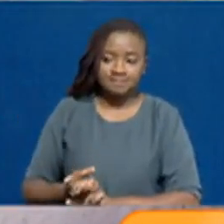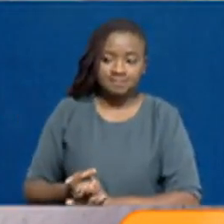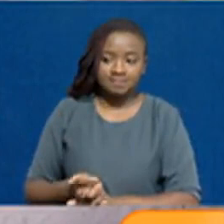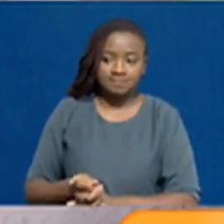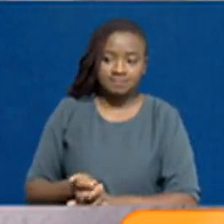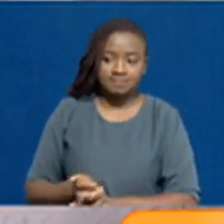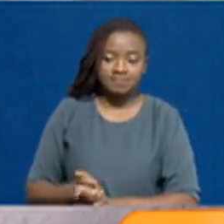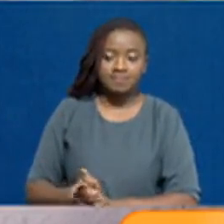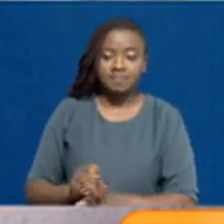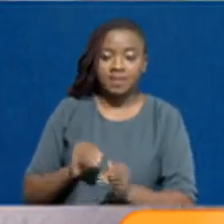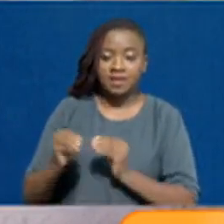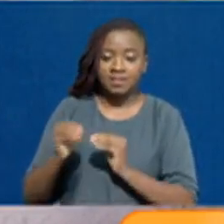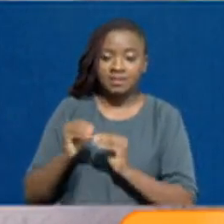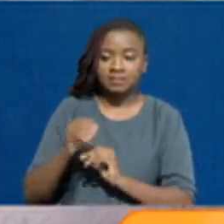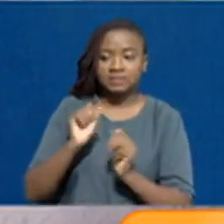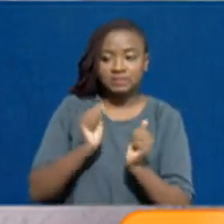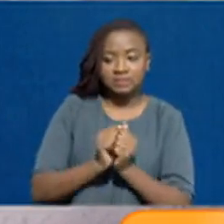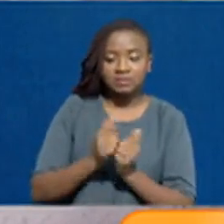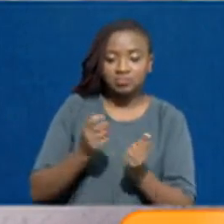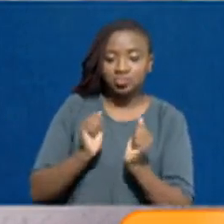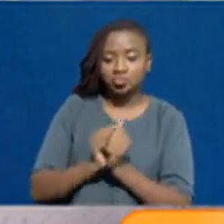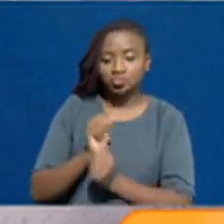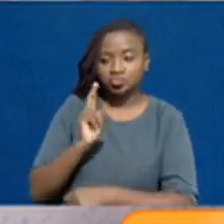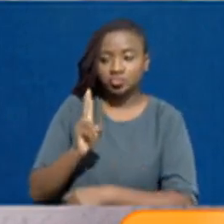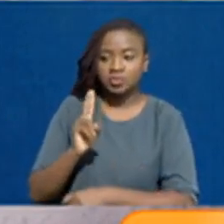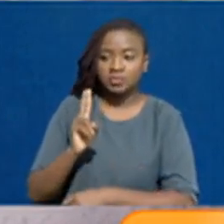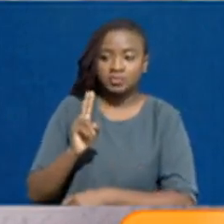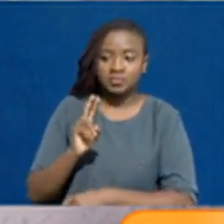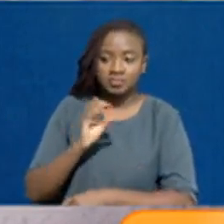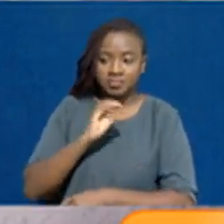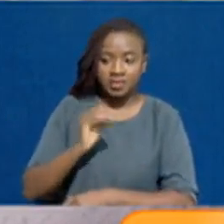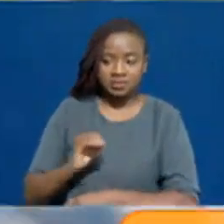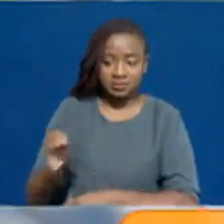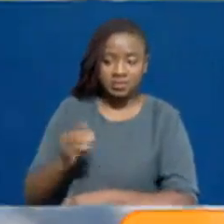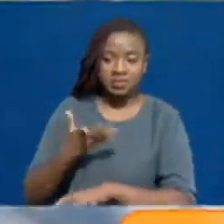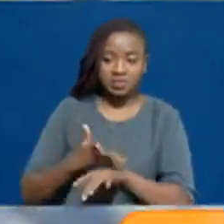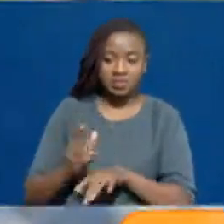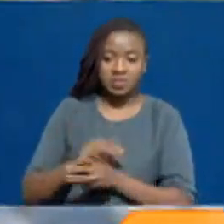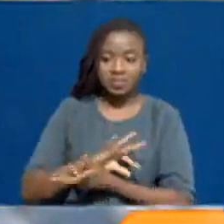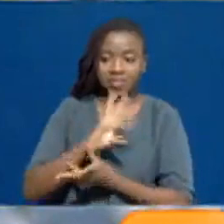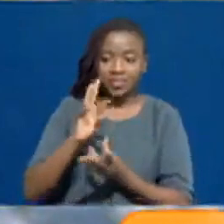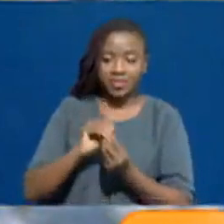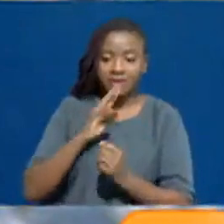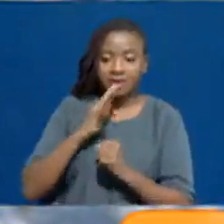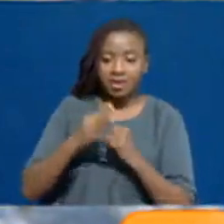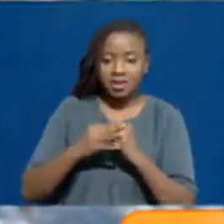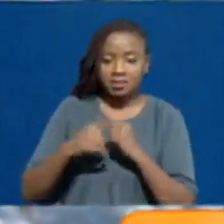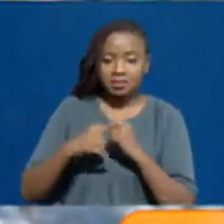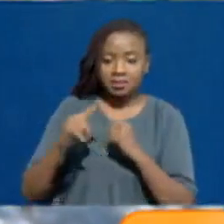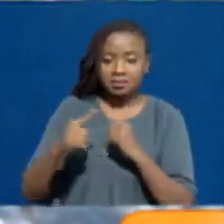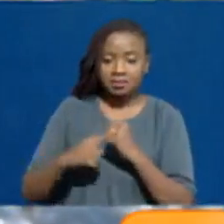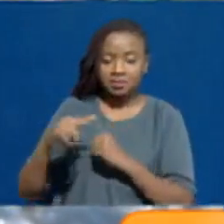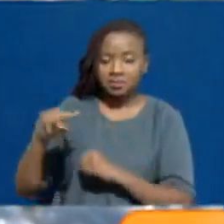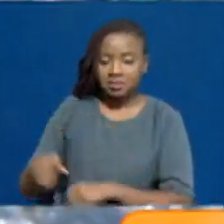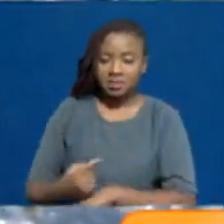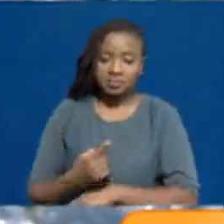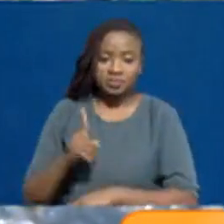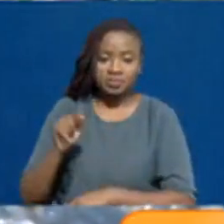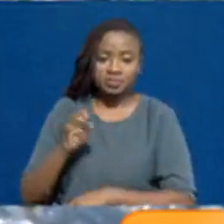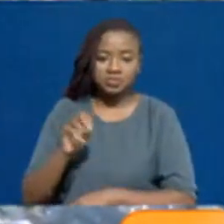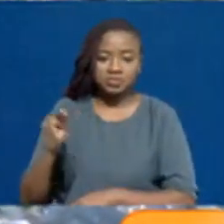an estimated 10 to 12% of solid waste, amounting to 966,000 tons a year.